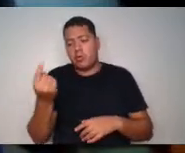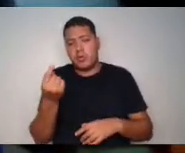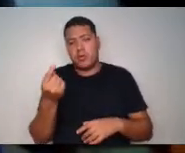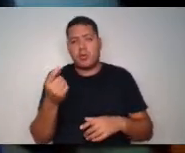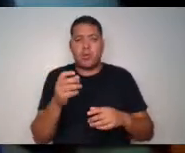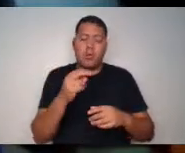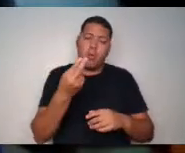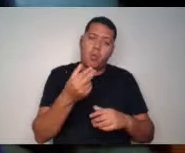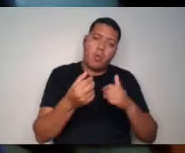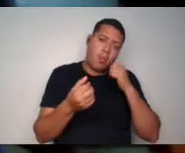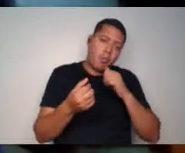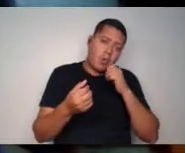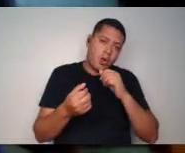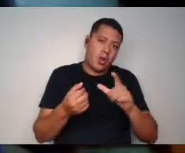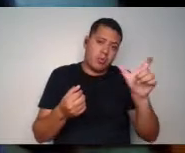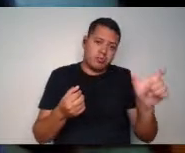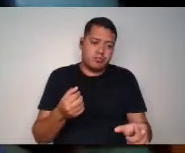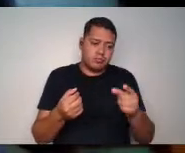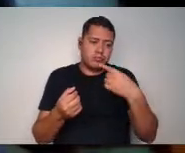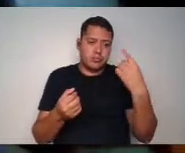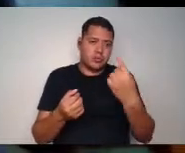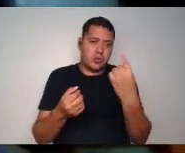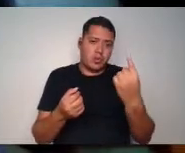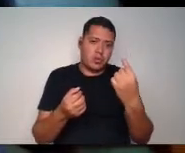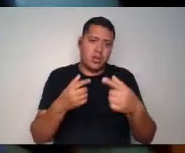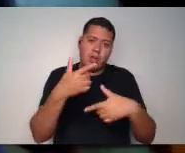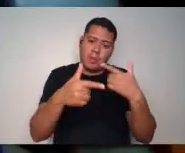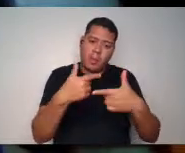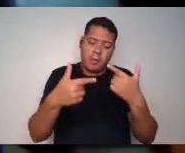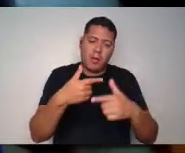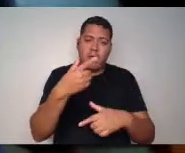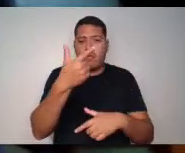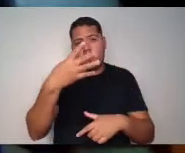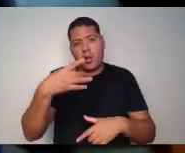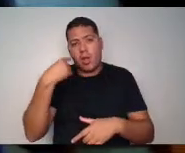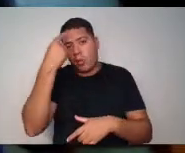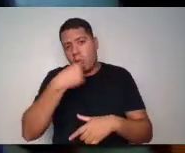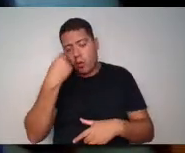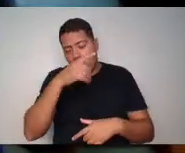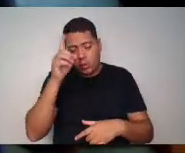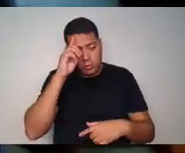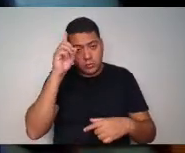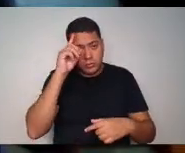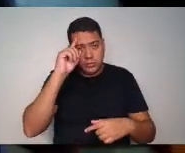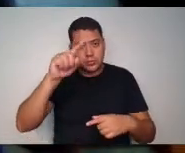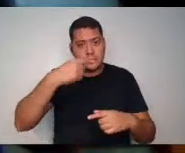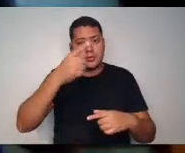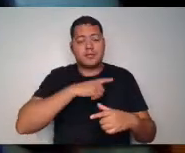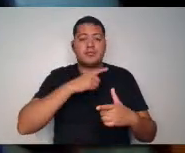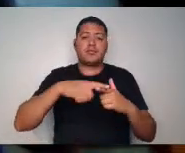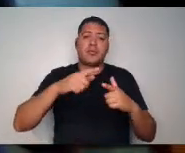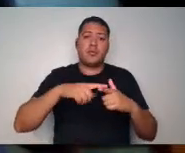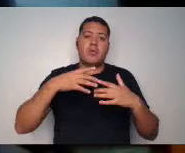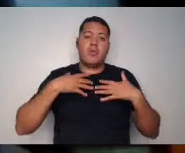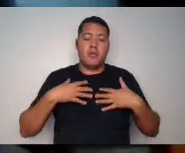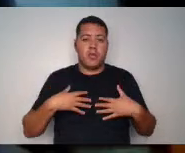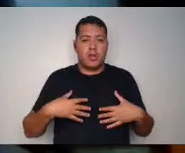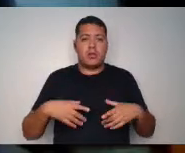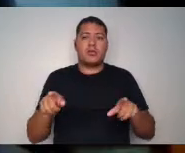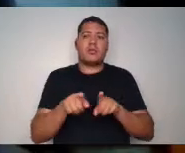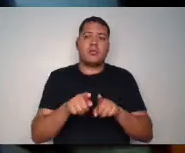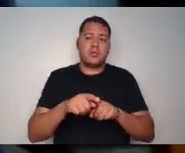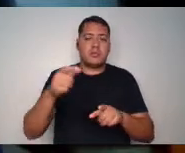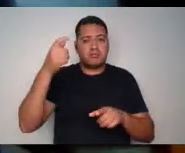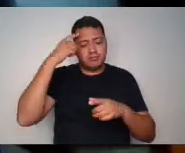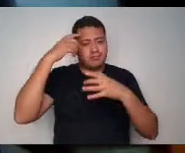create the solitary man, with the person who works 24 hours a day, and after that will have huge problems in